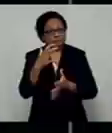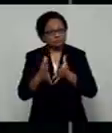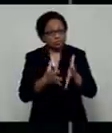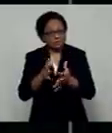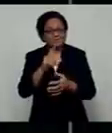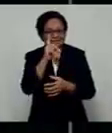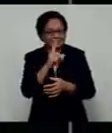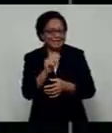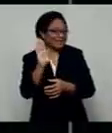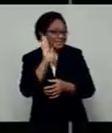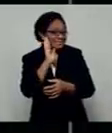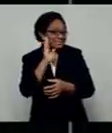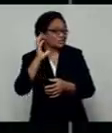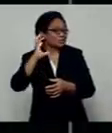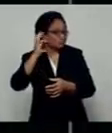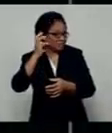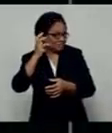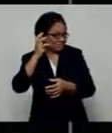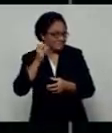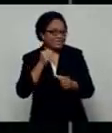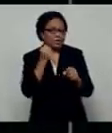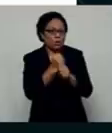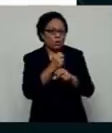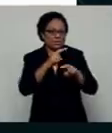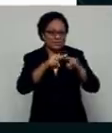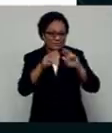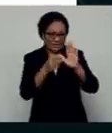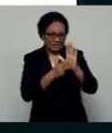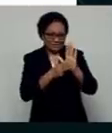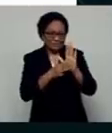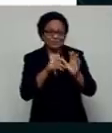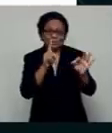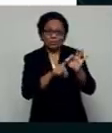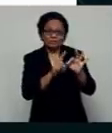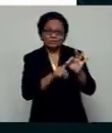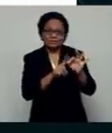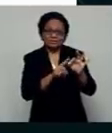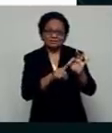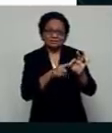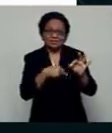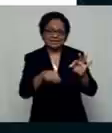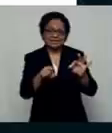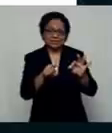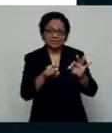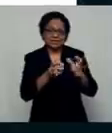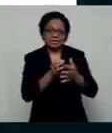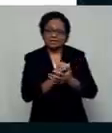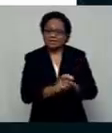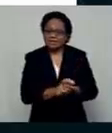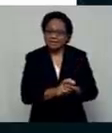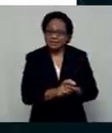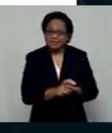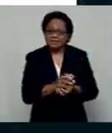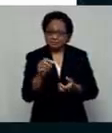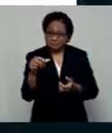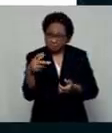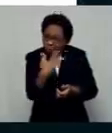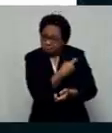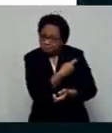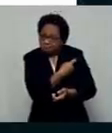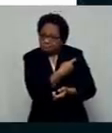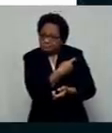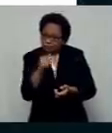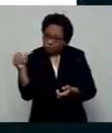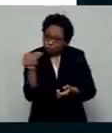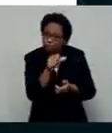tune in daily to our sister radio station, GoldFM. To our poll question, this week we're asking, should vaccination be made